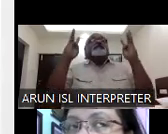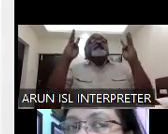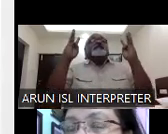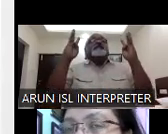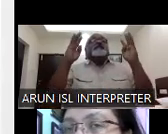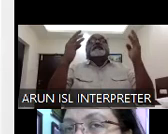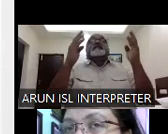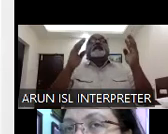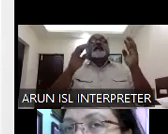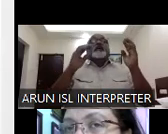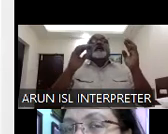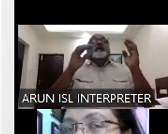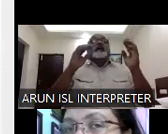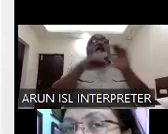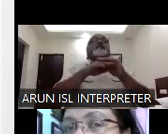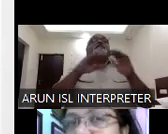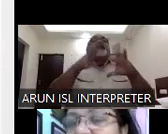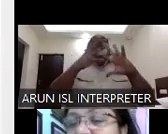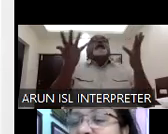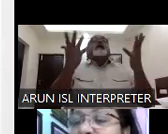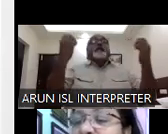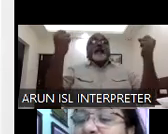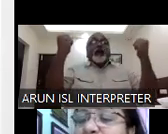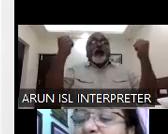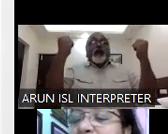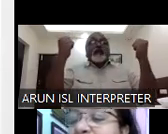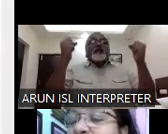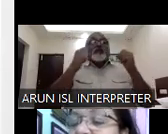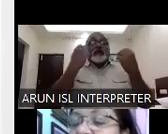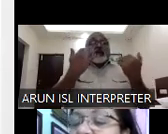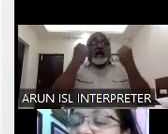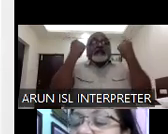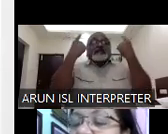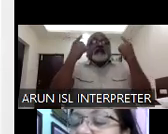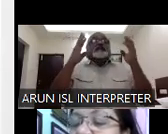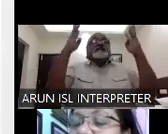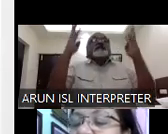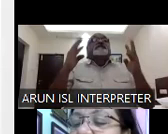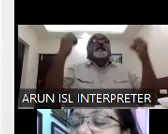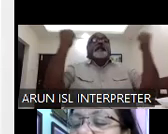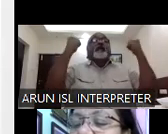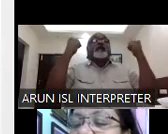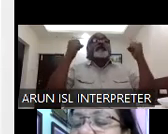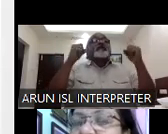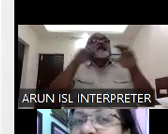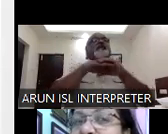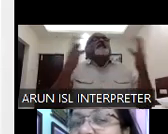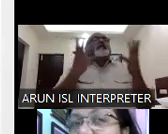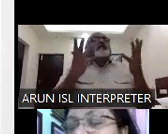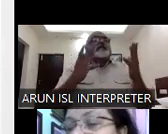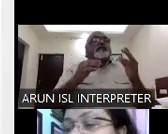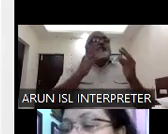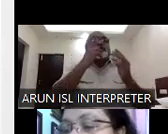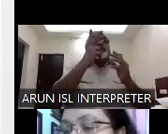is basically, if you want to just understand the structure of power, you can just look at the two sides of the power. One